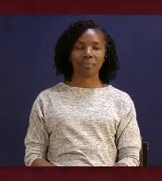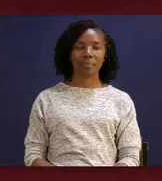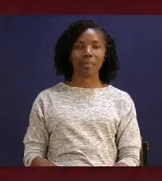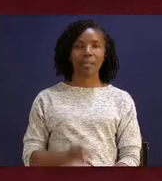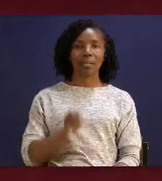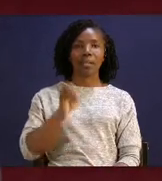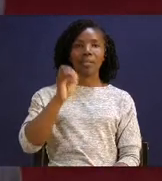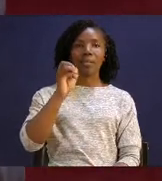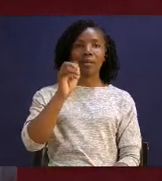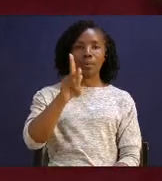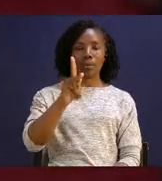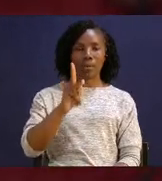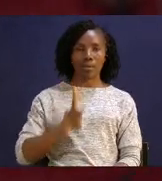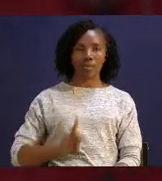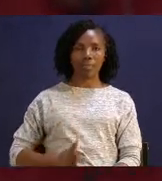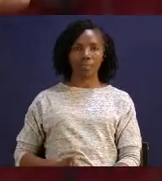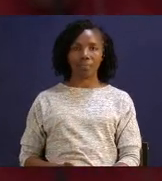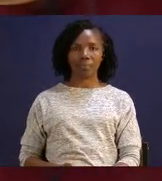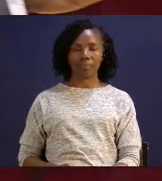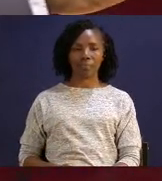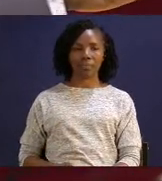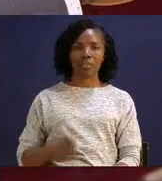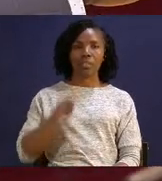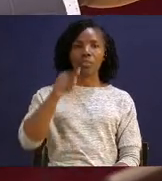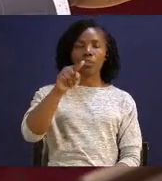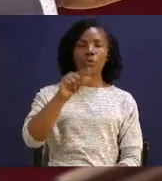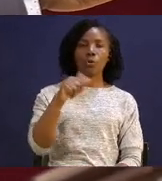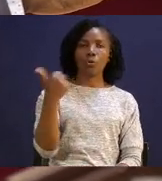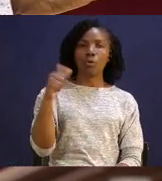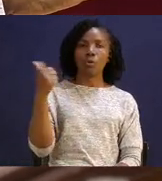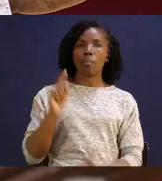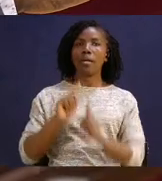Okay. Now, why haven't you been to Mombasa?